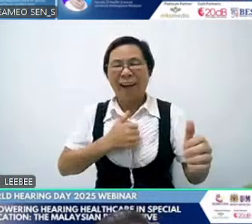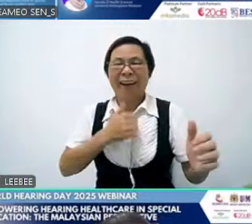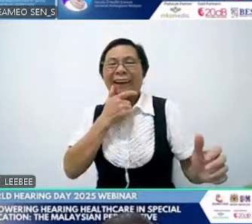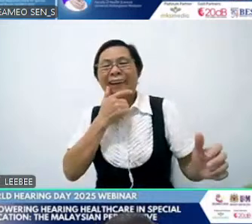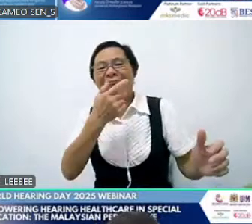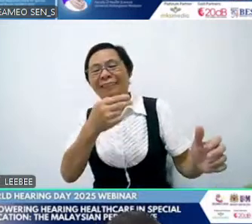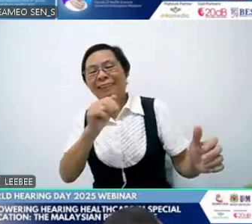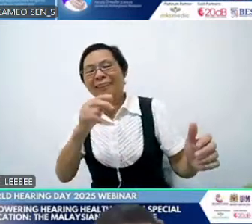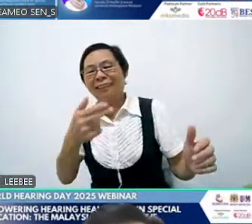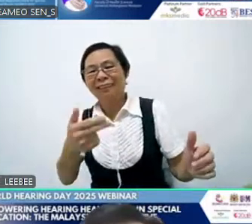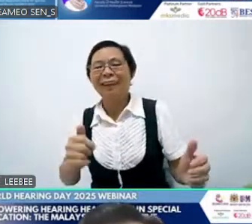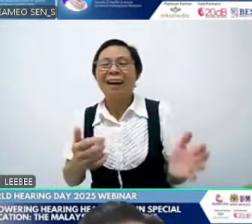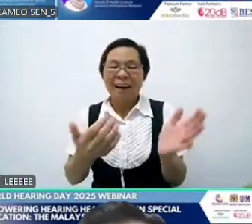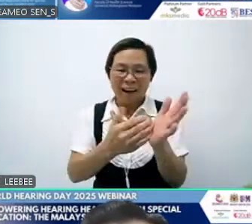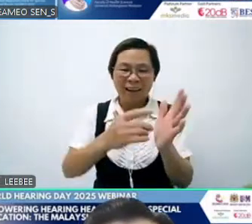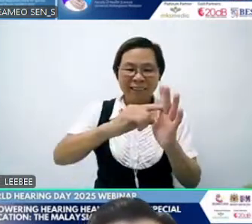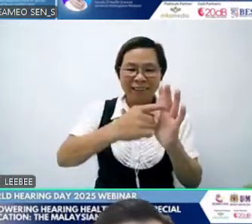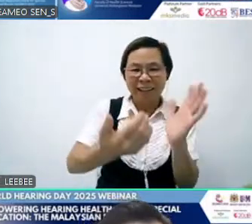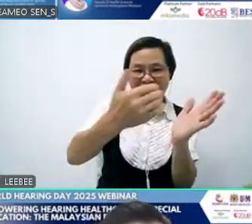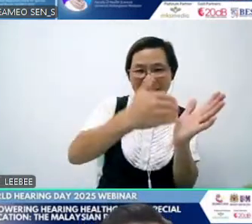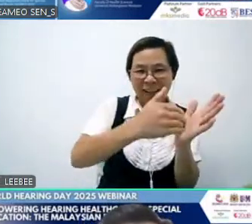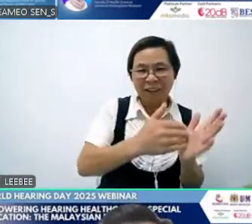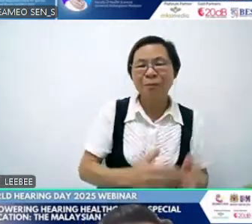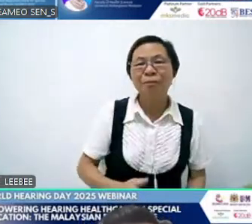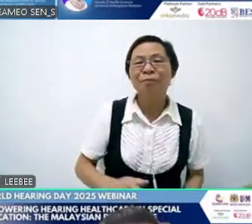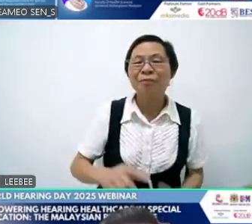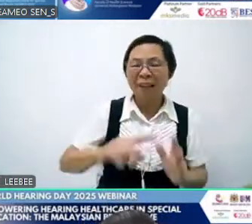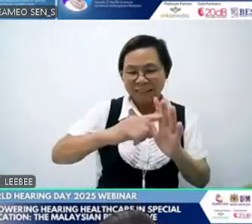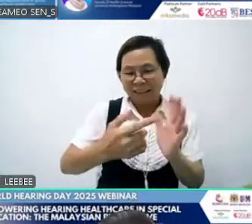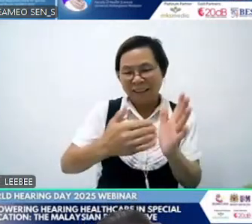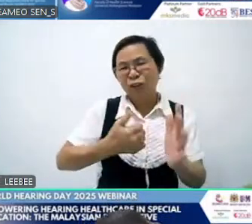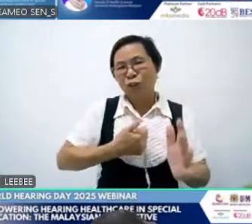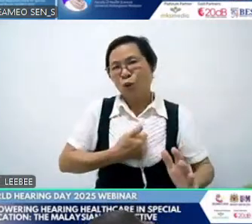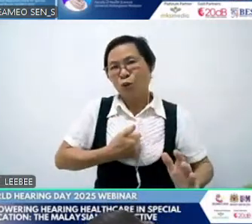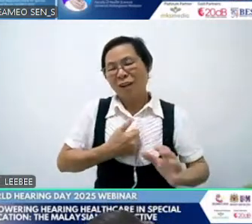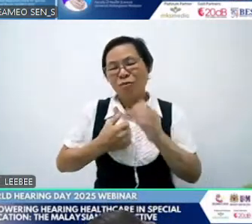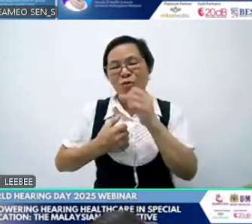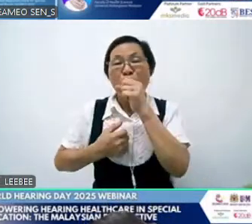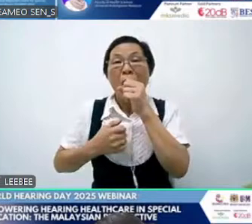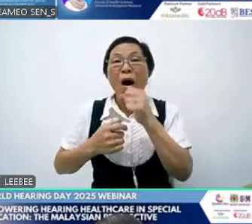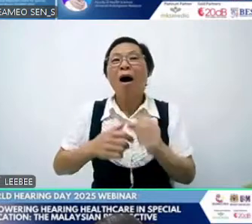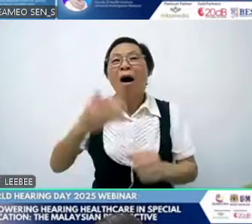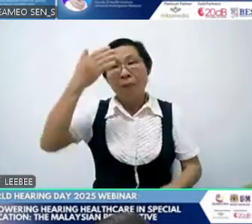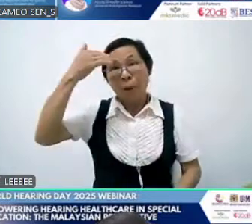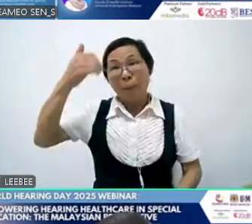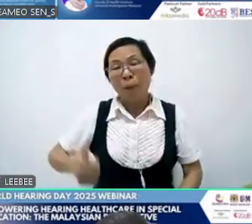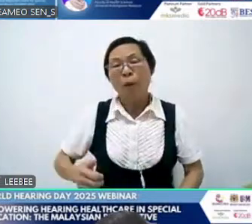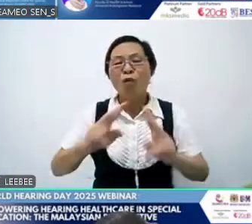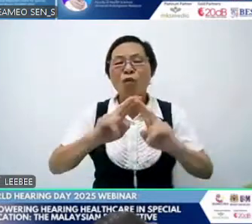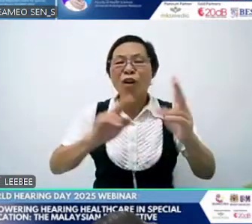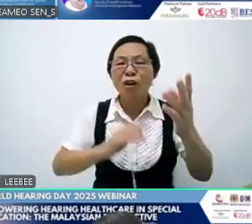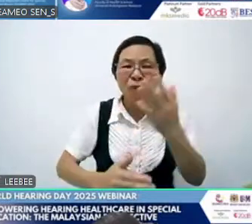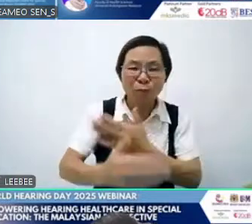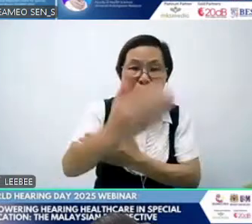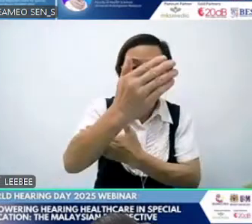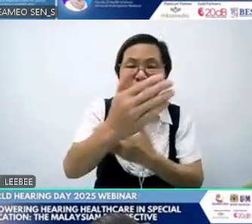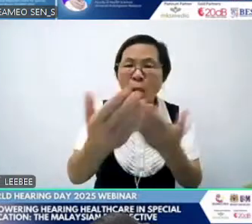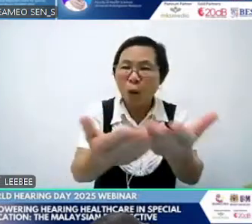Okay, I start again, Mr. Firi, I'm really sorry about that. Okay, Assalamualaikum and very good day,